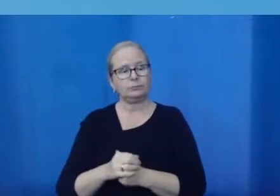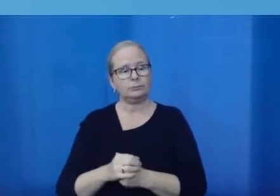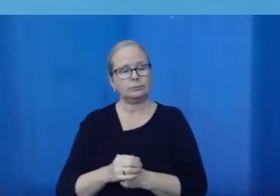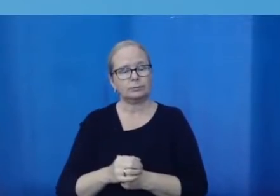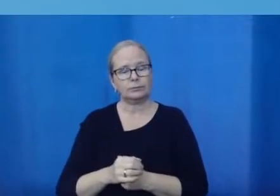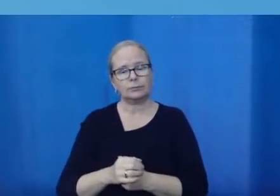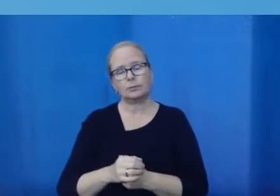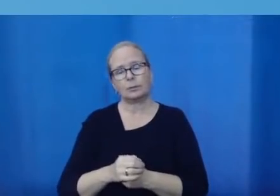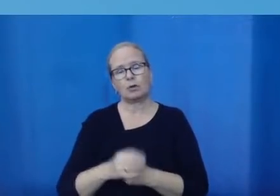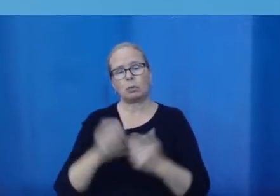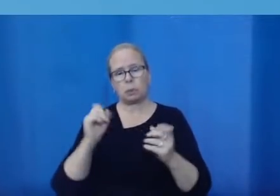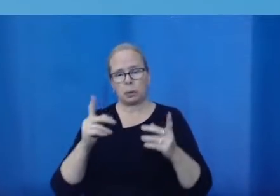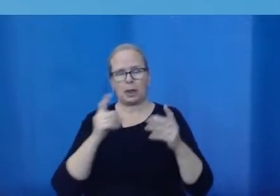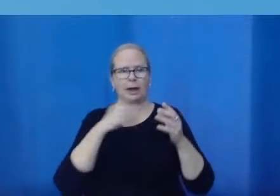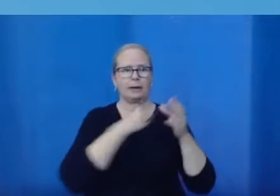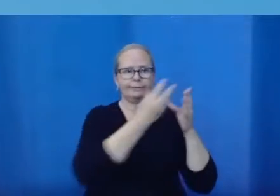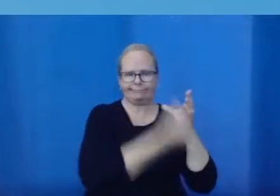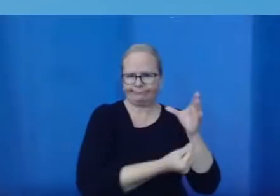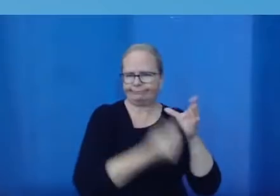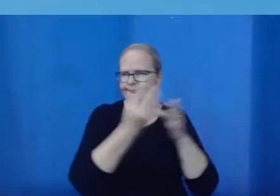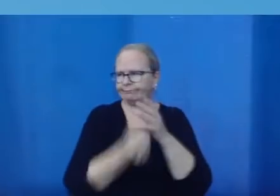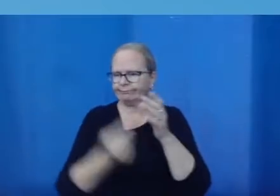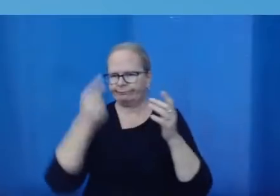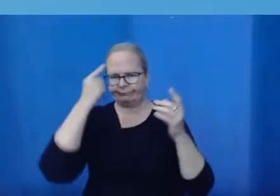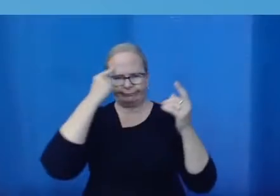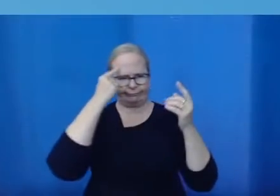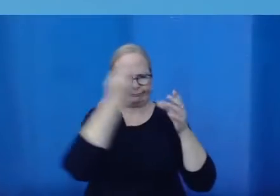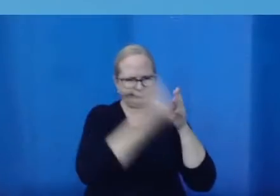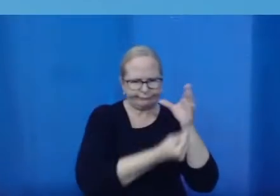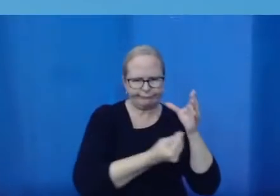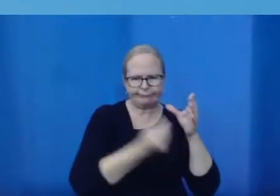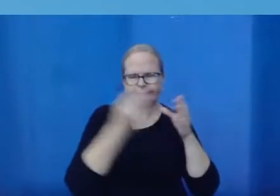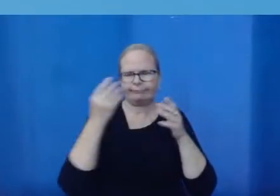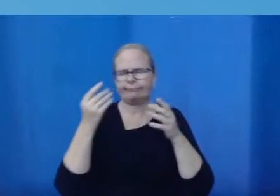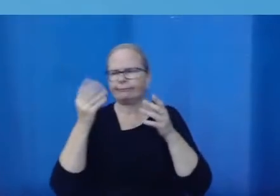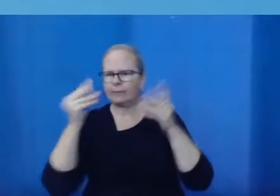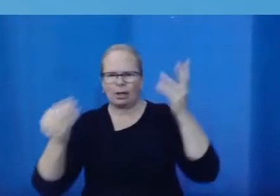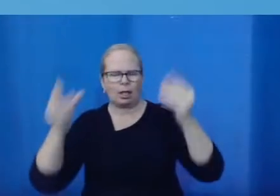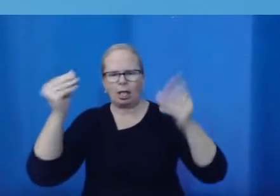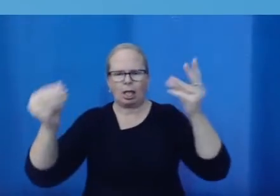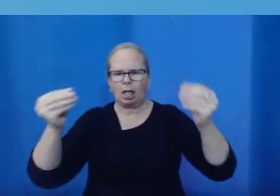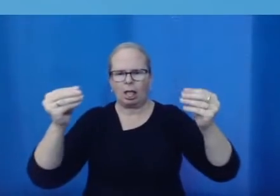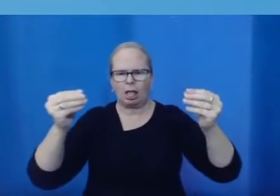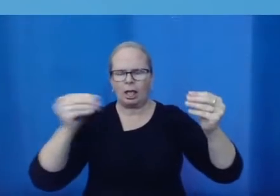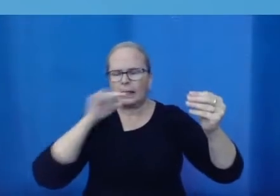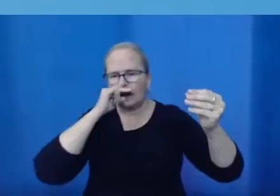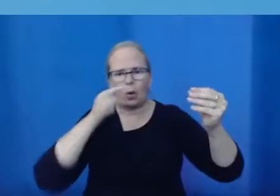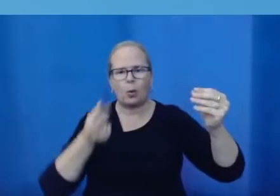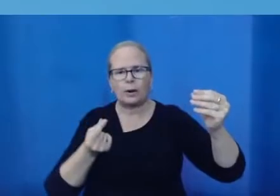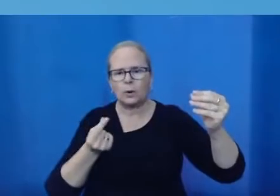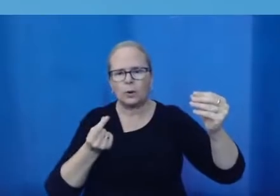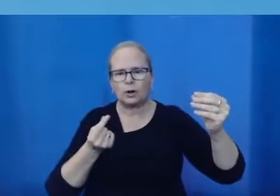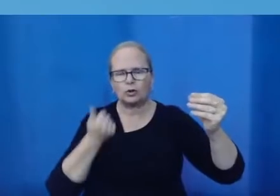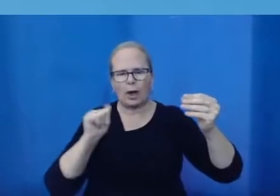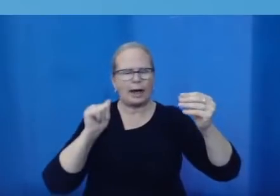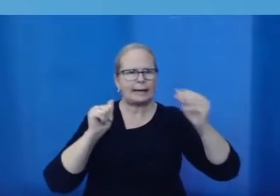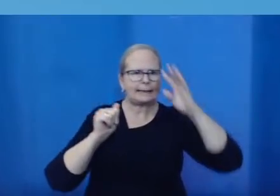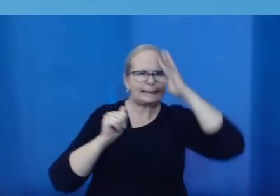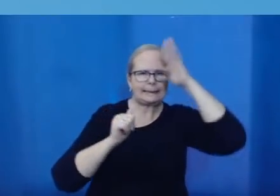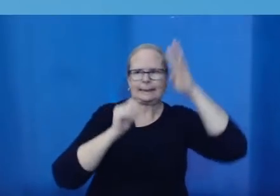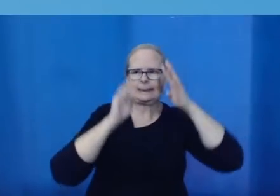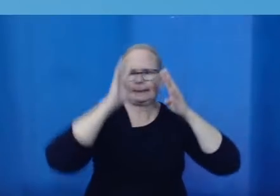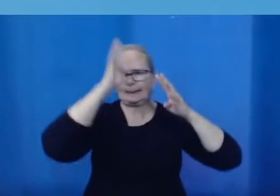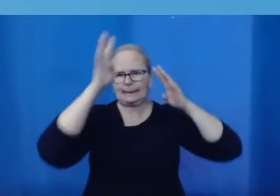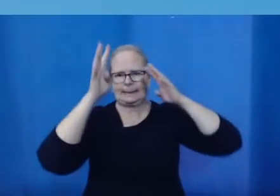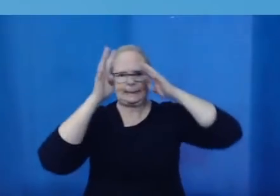the world, how they perceive the world, and it's greatly influenced about everything that's going on around them. So the stress that they see in everyday news